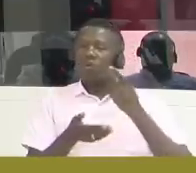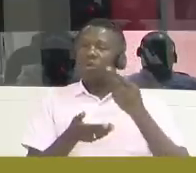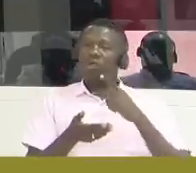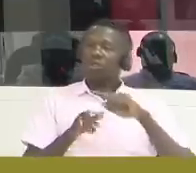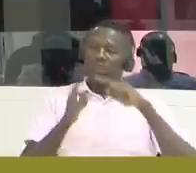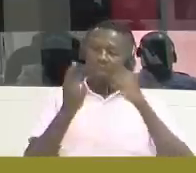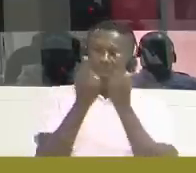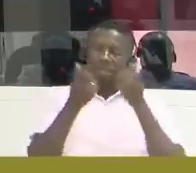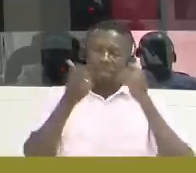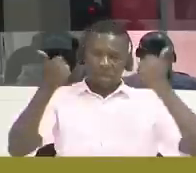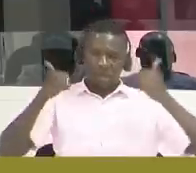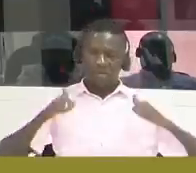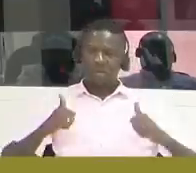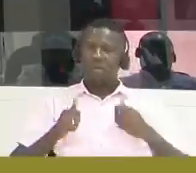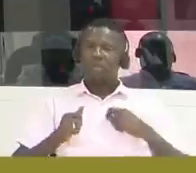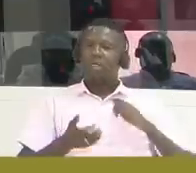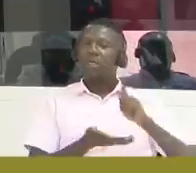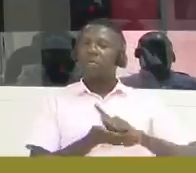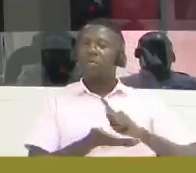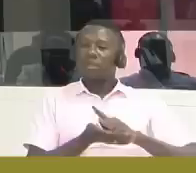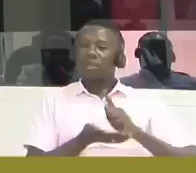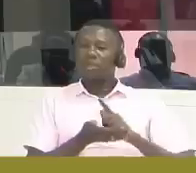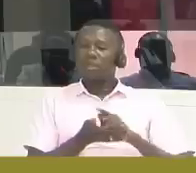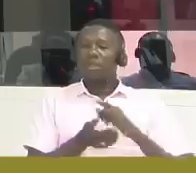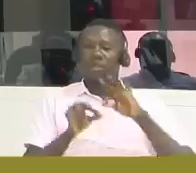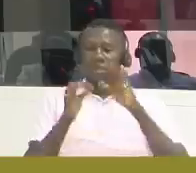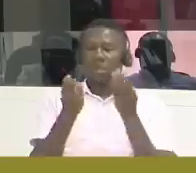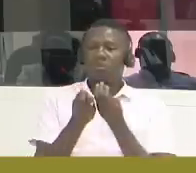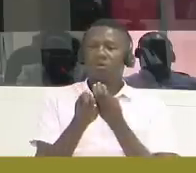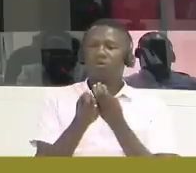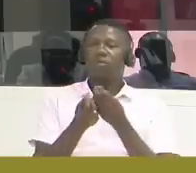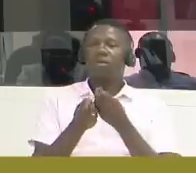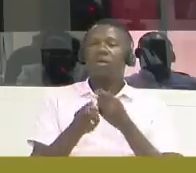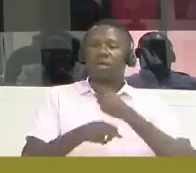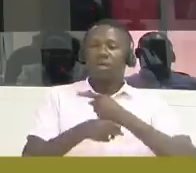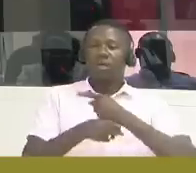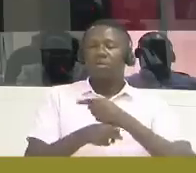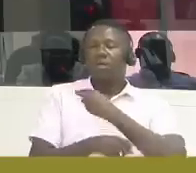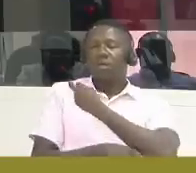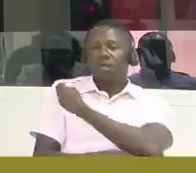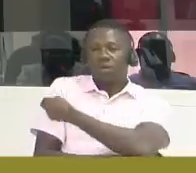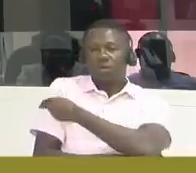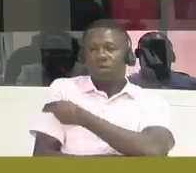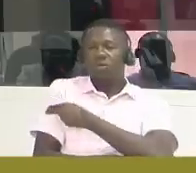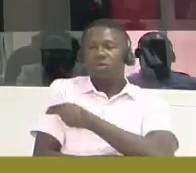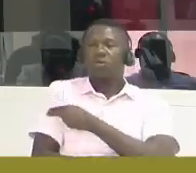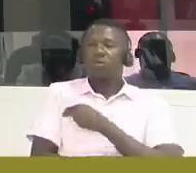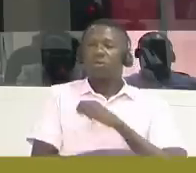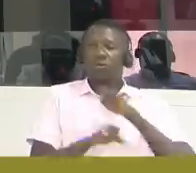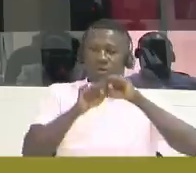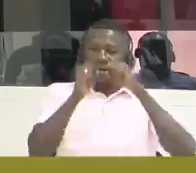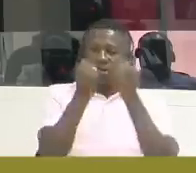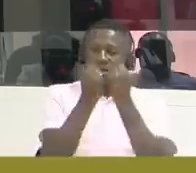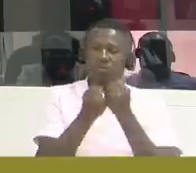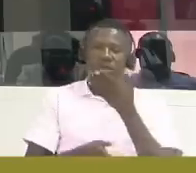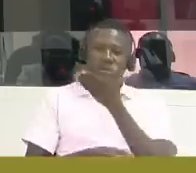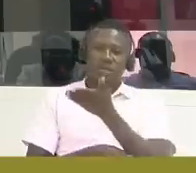the emergency response team of the Gambia Red Cross Society will be there in anticipation